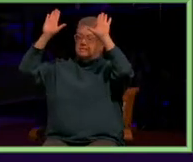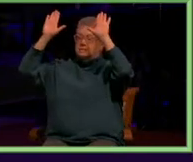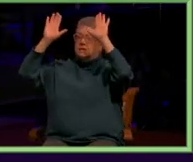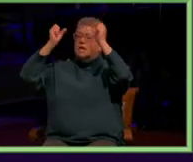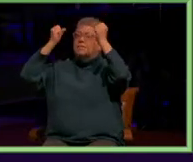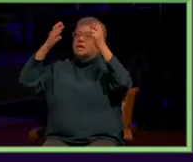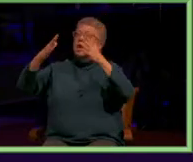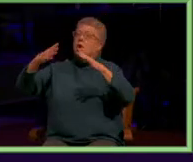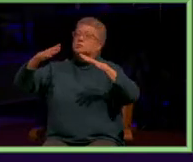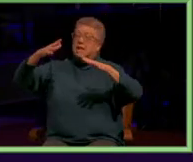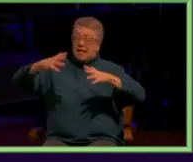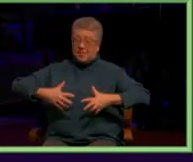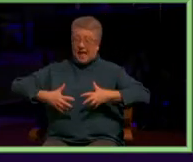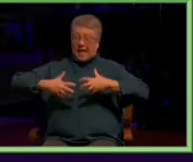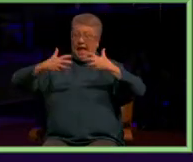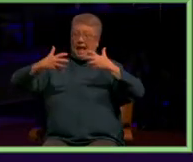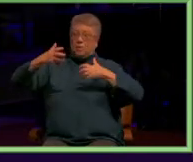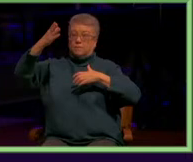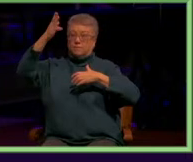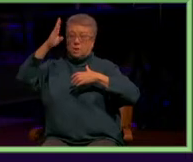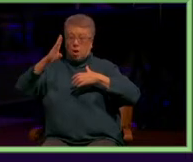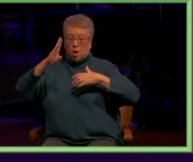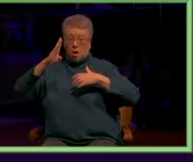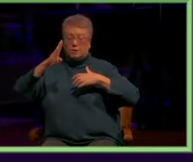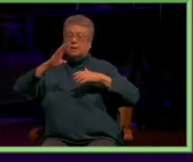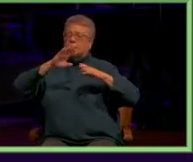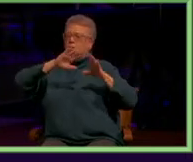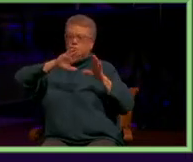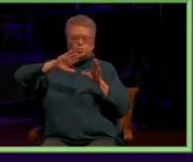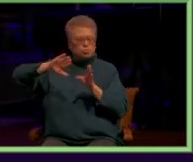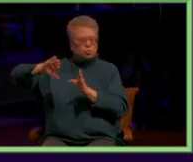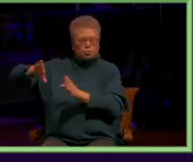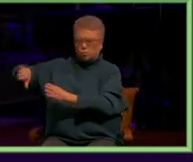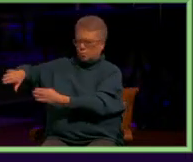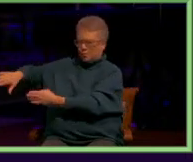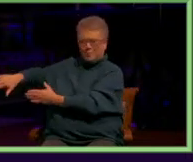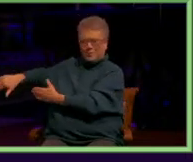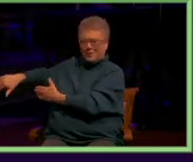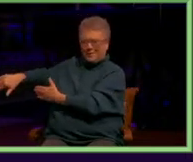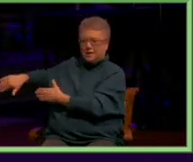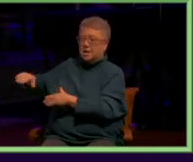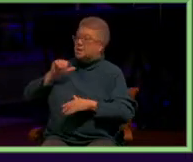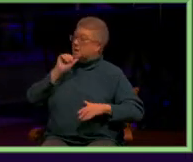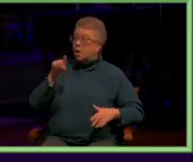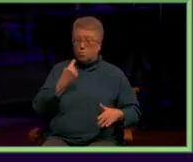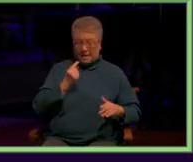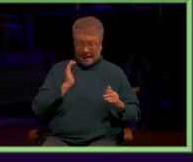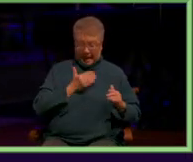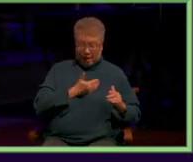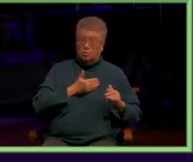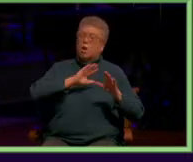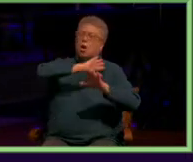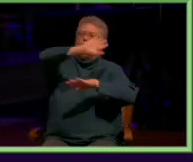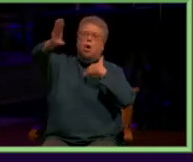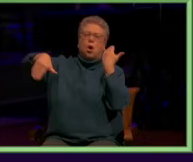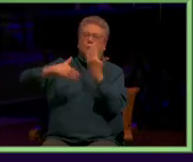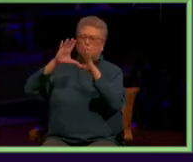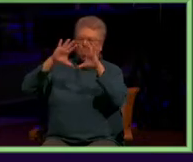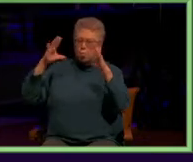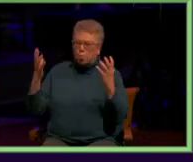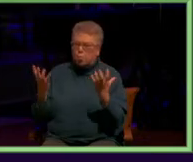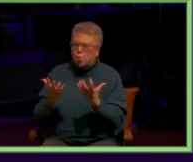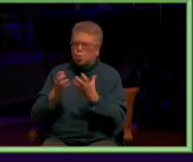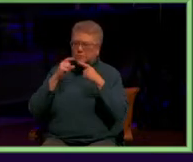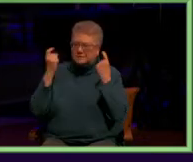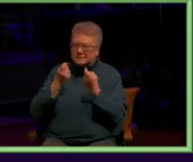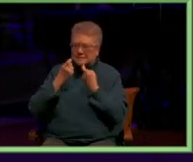away. That's how you read that word. He is the propitiation for our sin, not ours only, but also the sins of the whole world, making peace